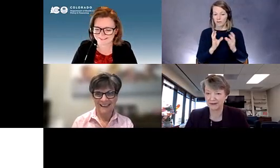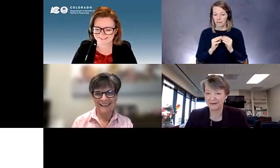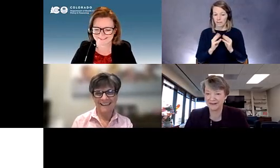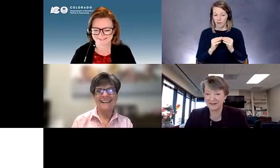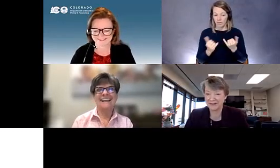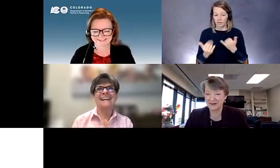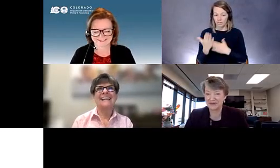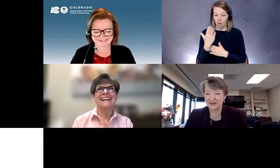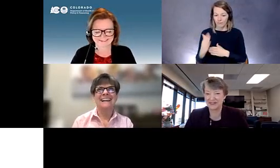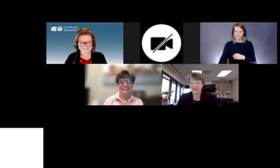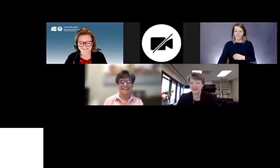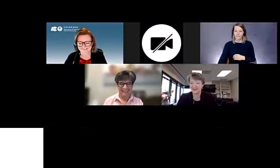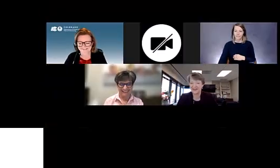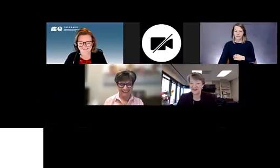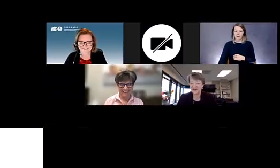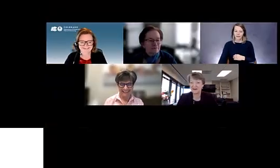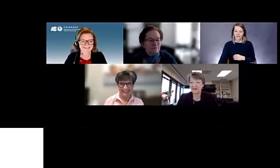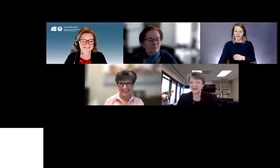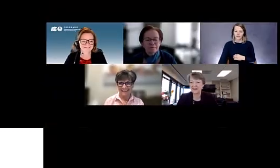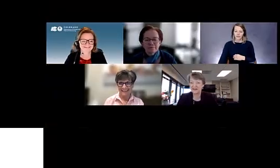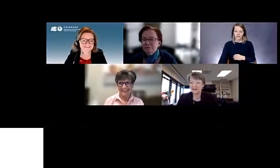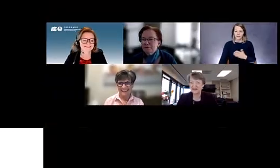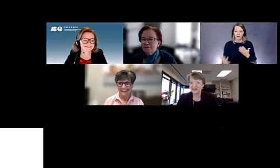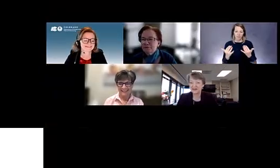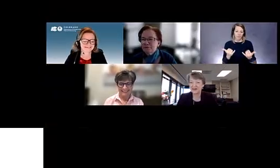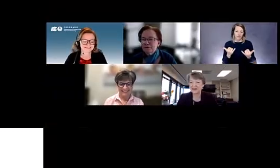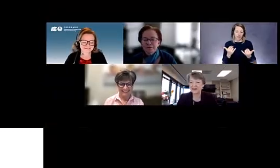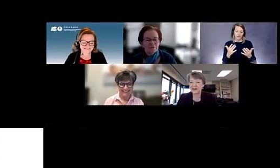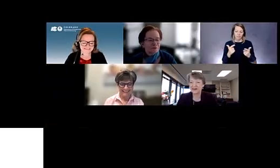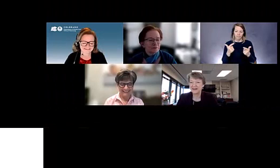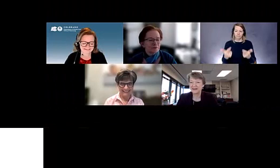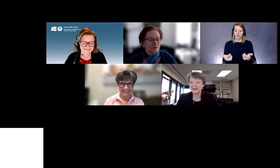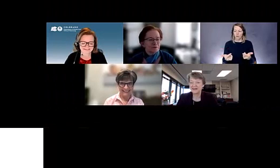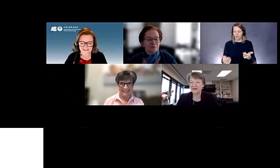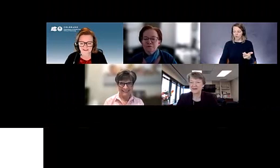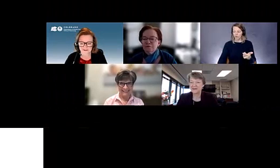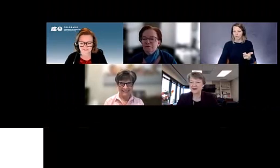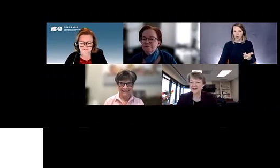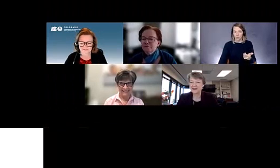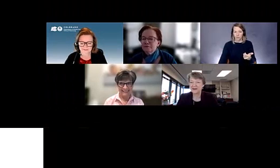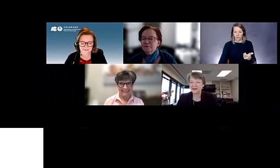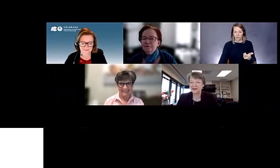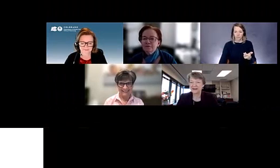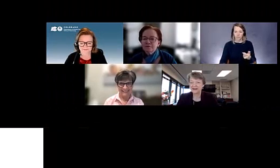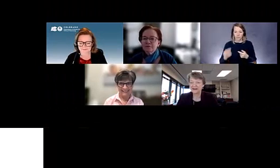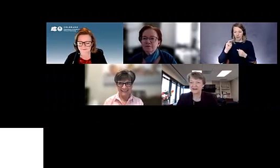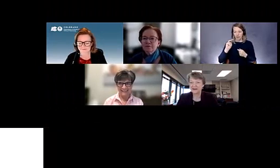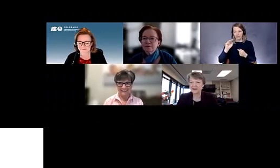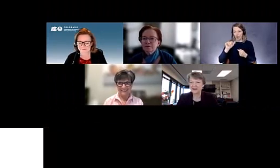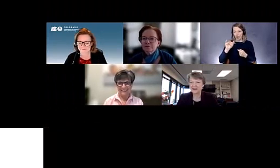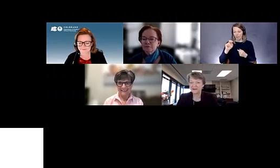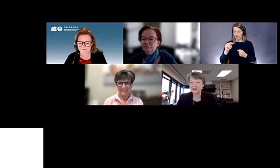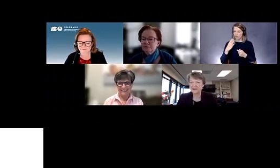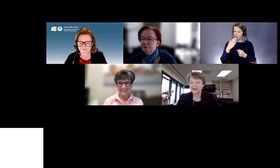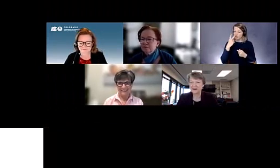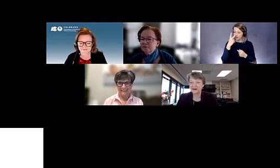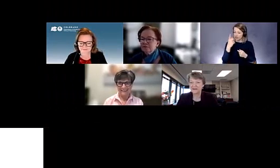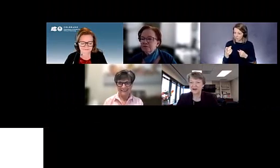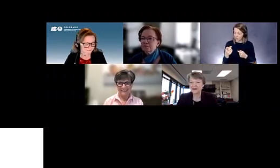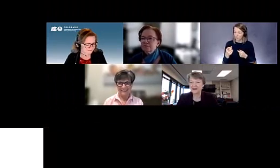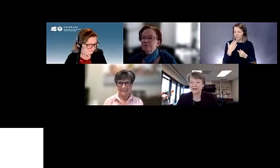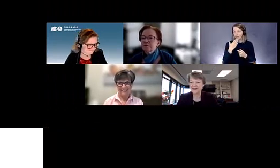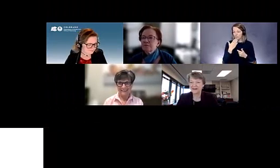this morning. So with that, I want to turn this over to Marilyn. Really good to see you, and thank you so much